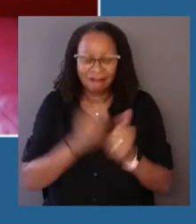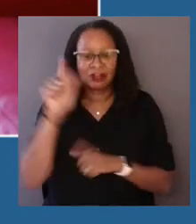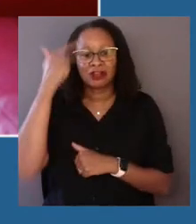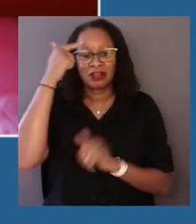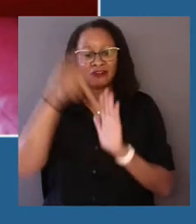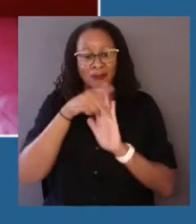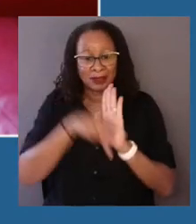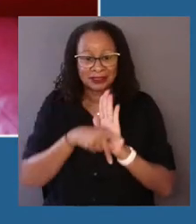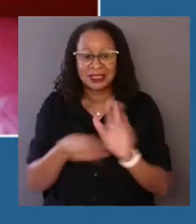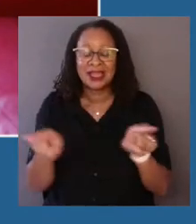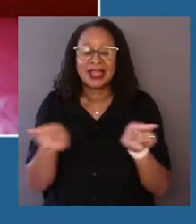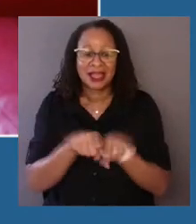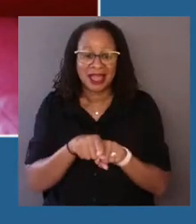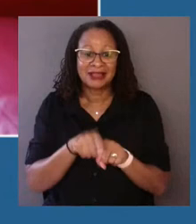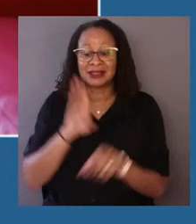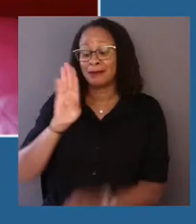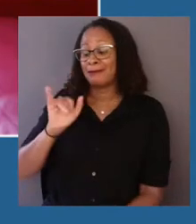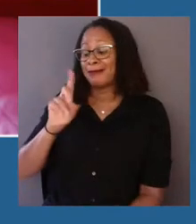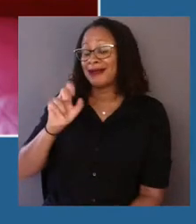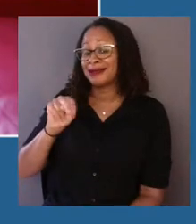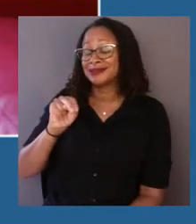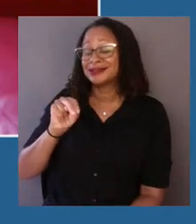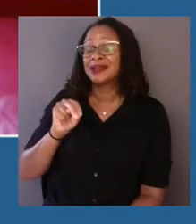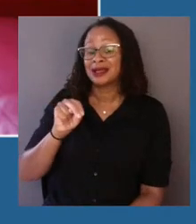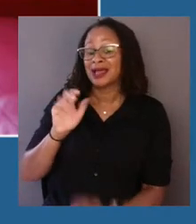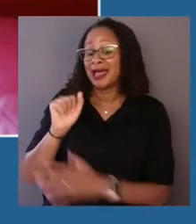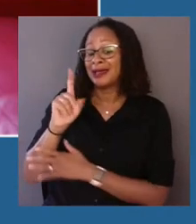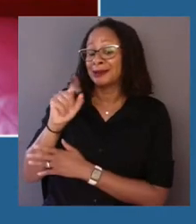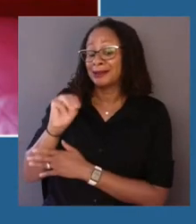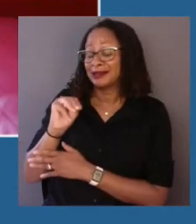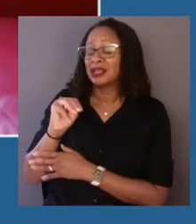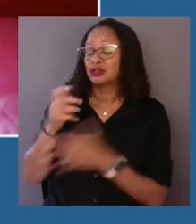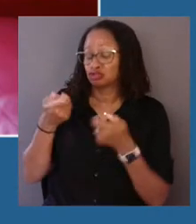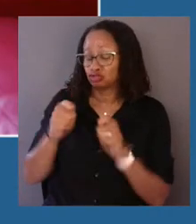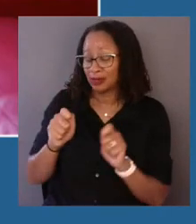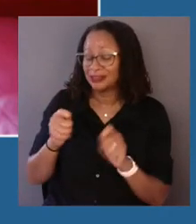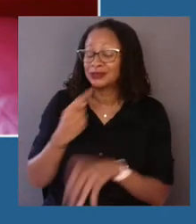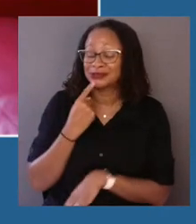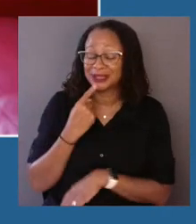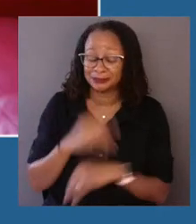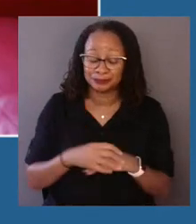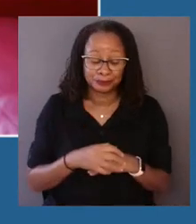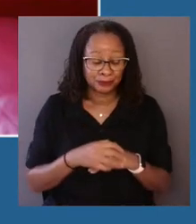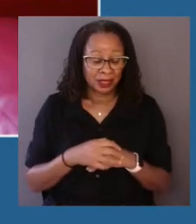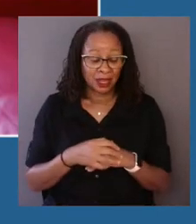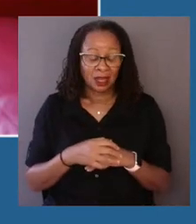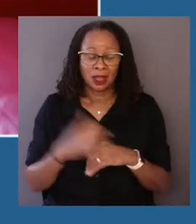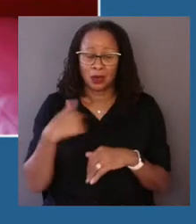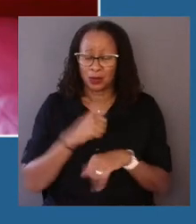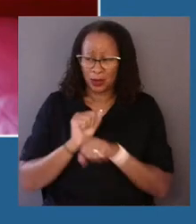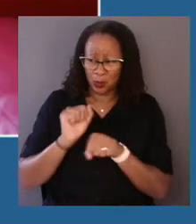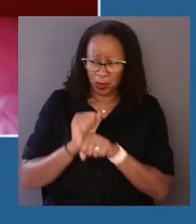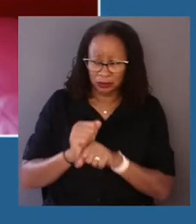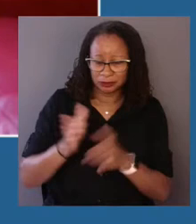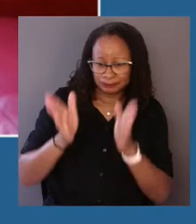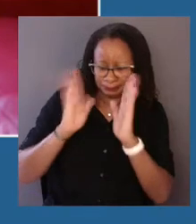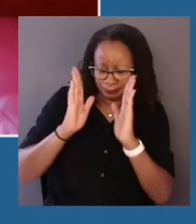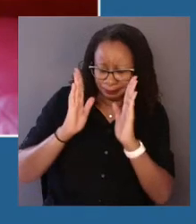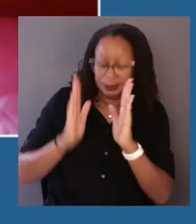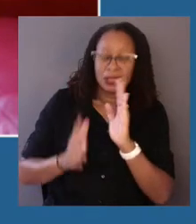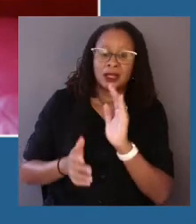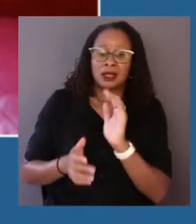the Biden administration and many others are now saying. So we work to listen to the most affected